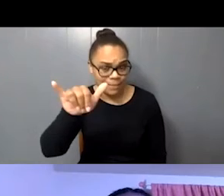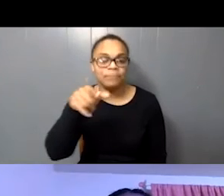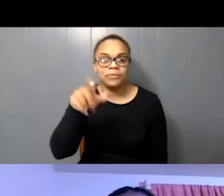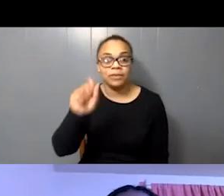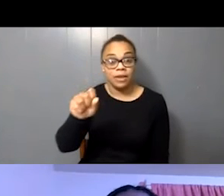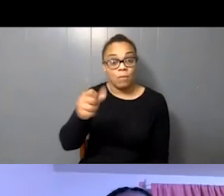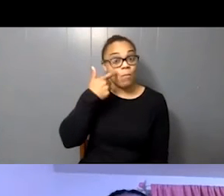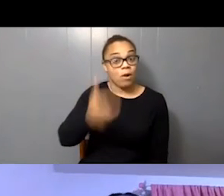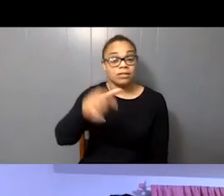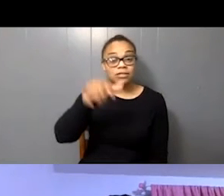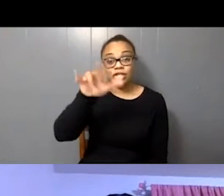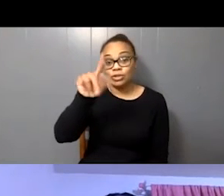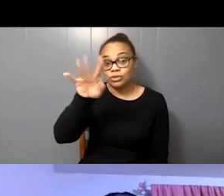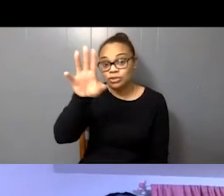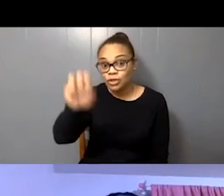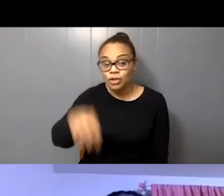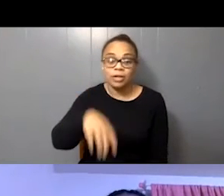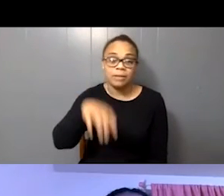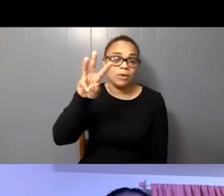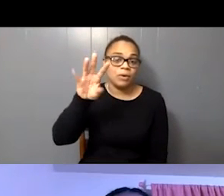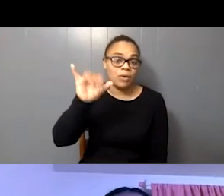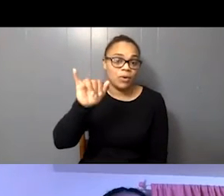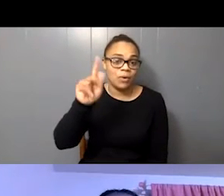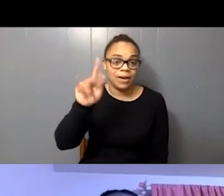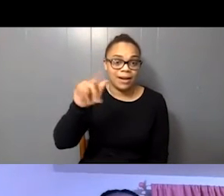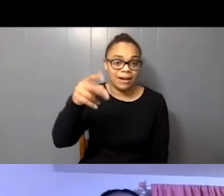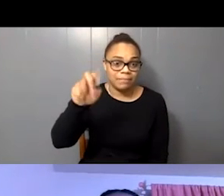YouTube, Wikipedia, HuffPo, Teen Vogue, The Atlantic.